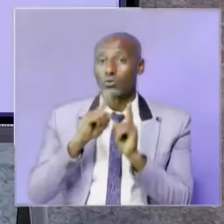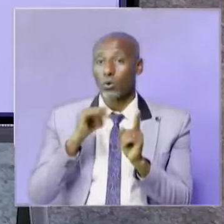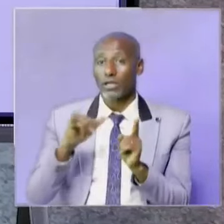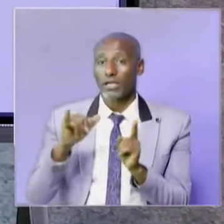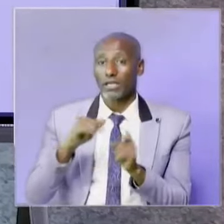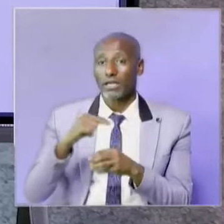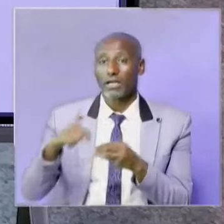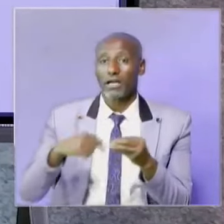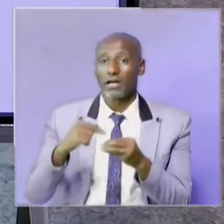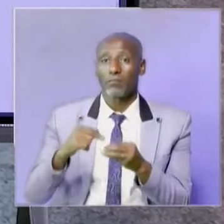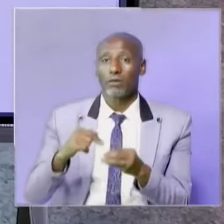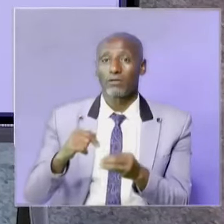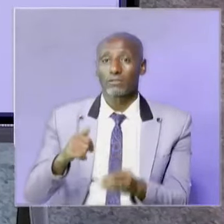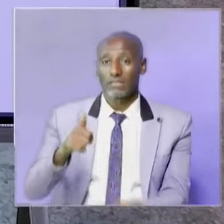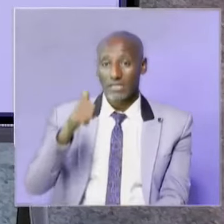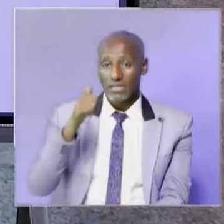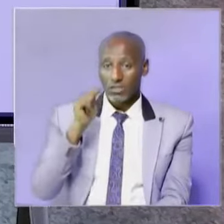yourself. Maybe